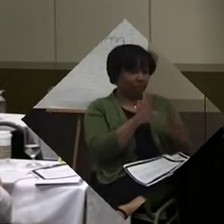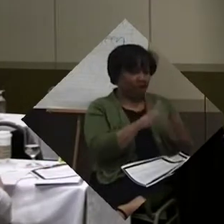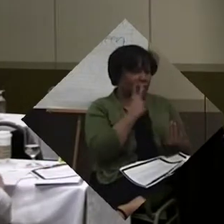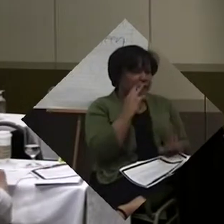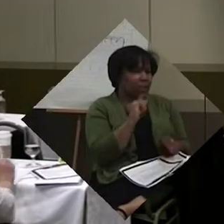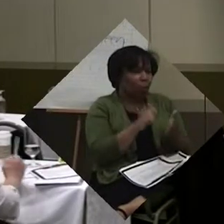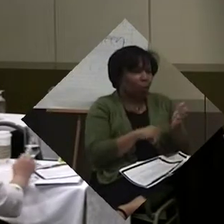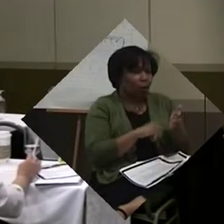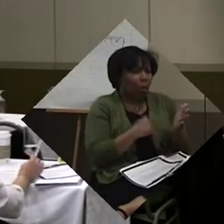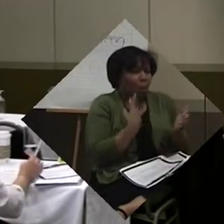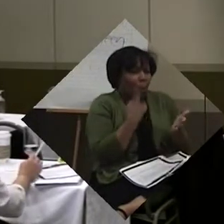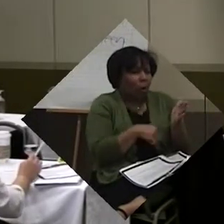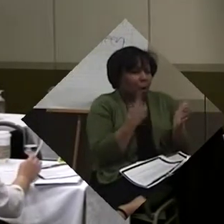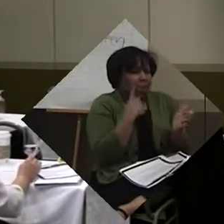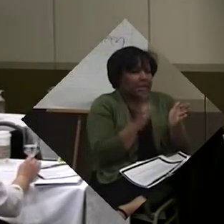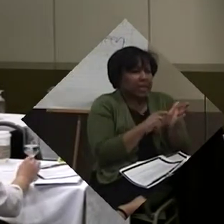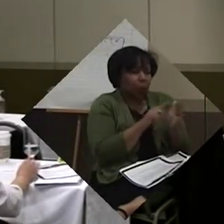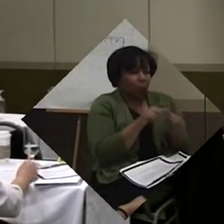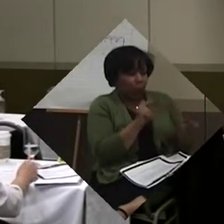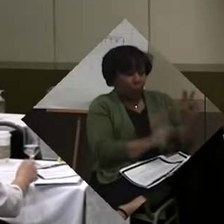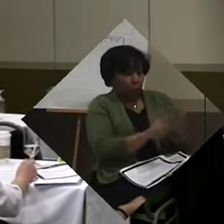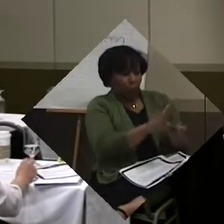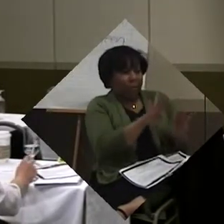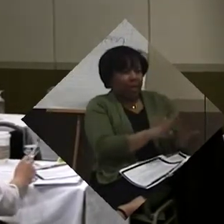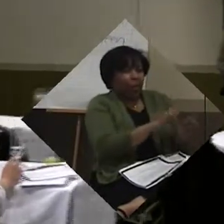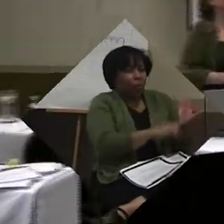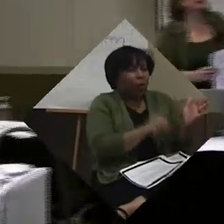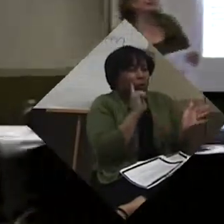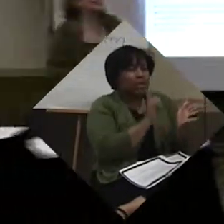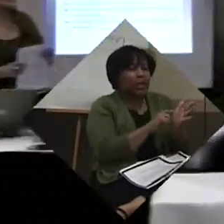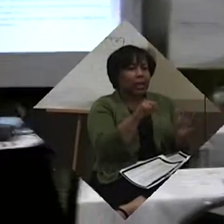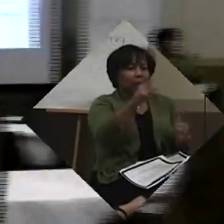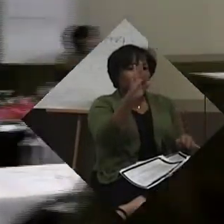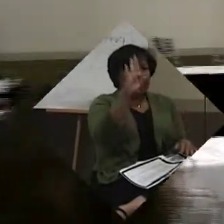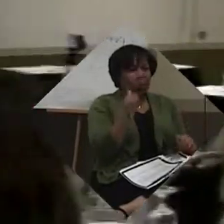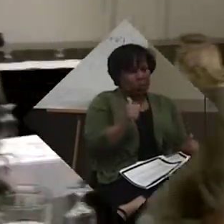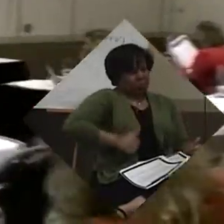Okay, what are we seeing? What are we seeing when we look at Maddie's behavior? Yes?